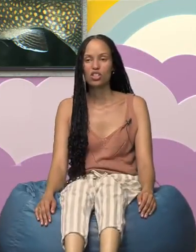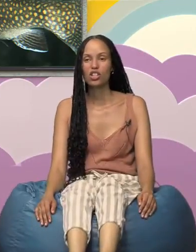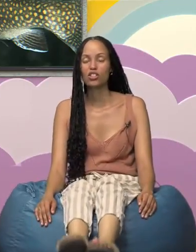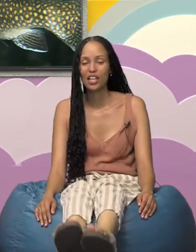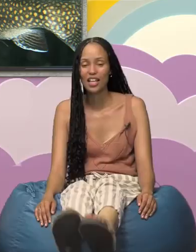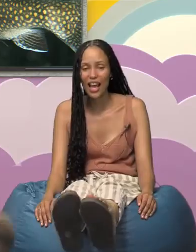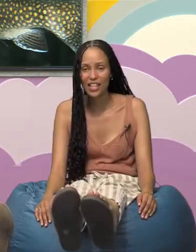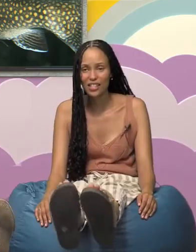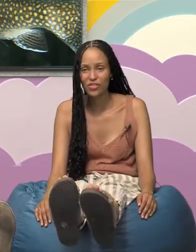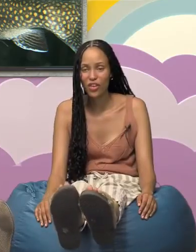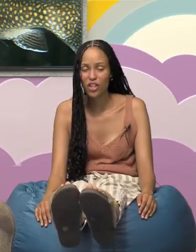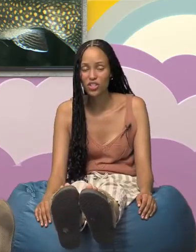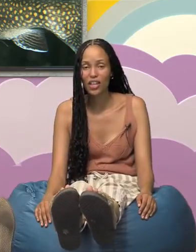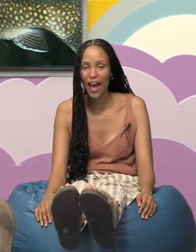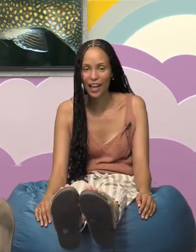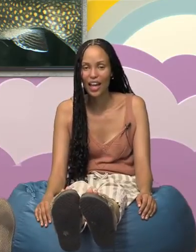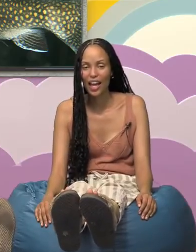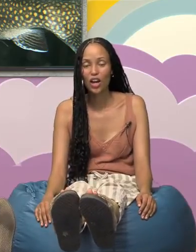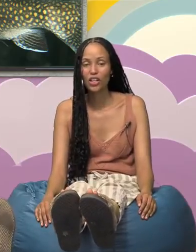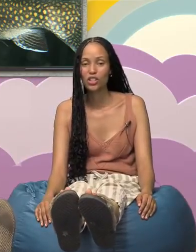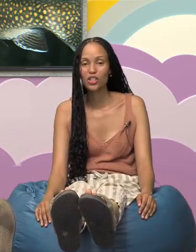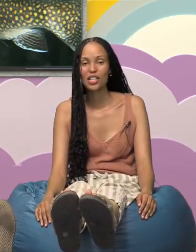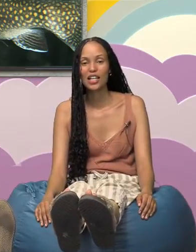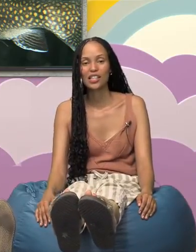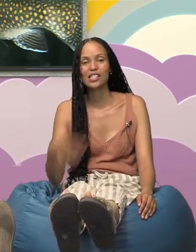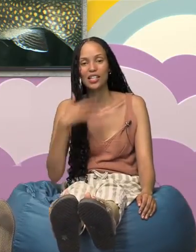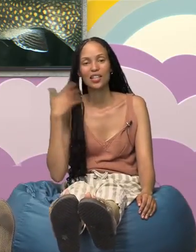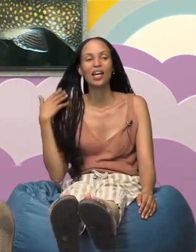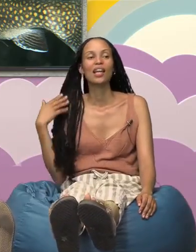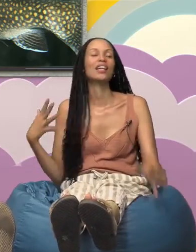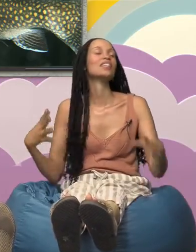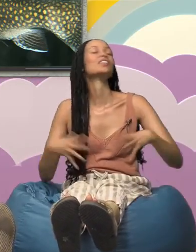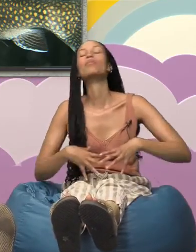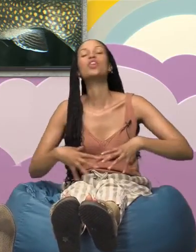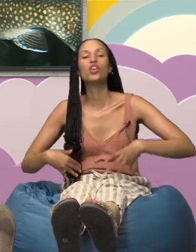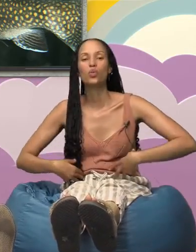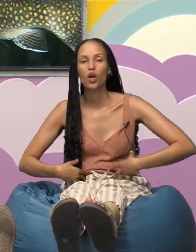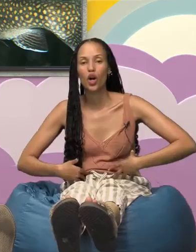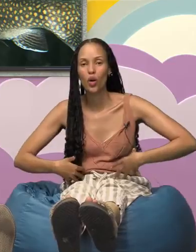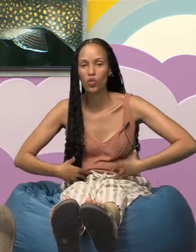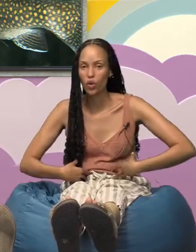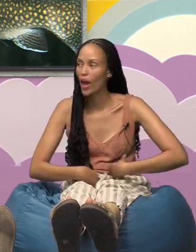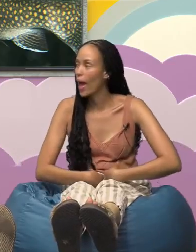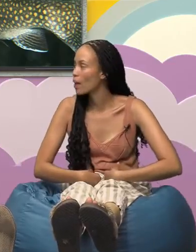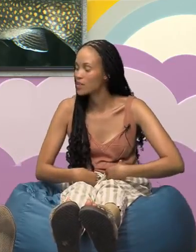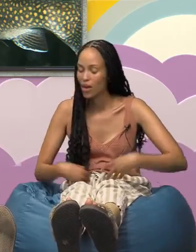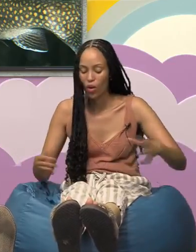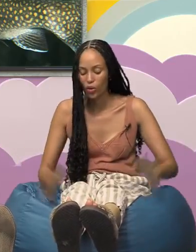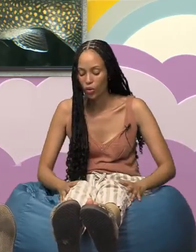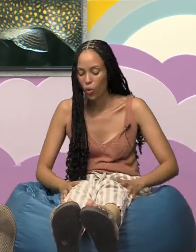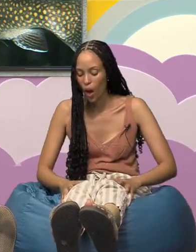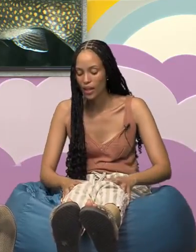You stretch out your legs as far as you can. And how you're going to do it, it's like a sit. Like it's something you can work for your